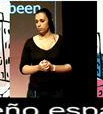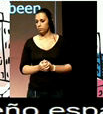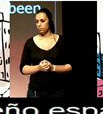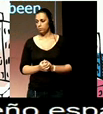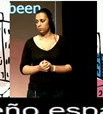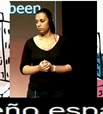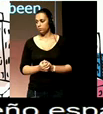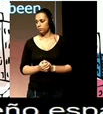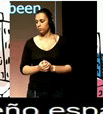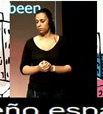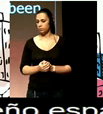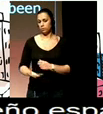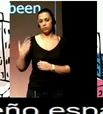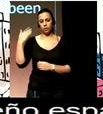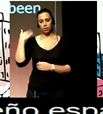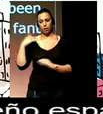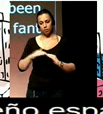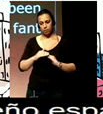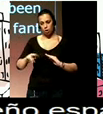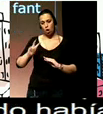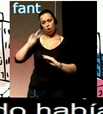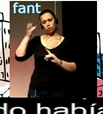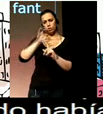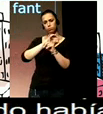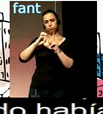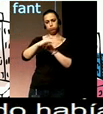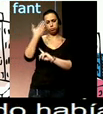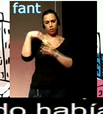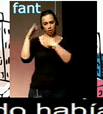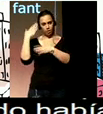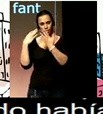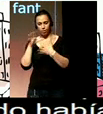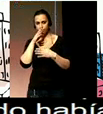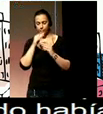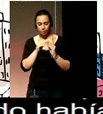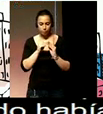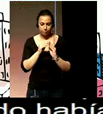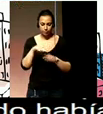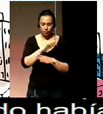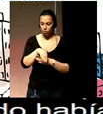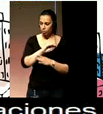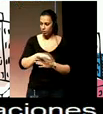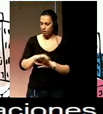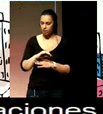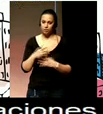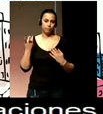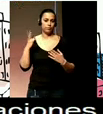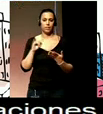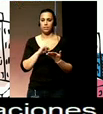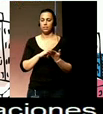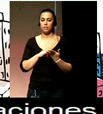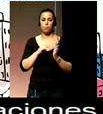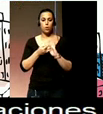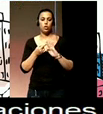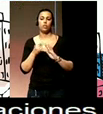buildings. A design and engineering solution was found by placing the building higher up on 43 columns